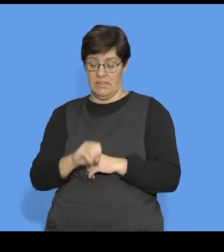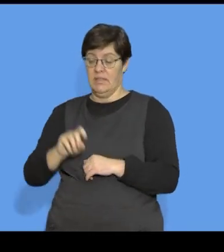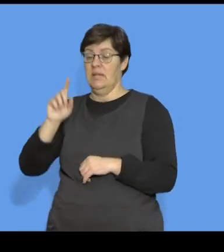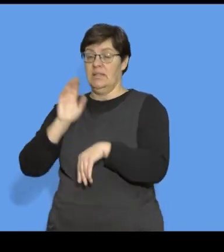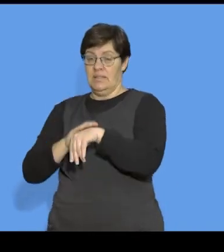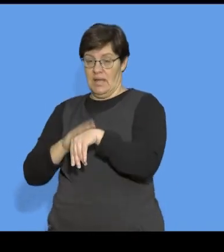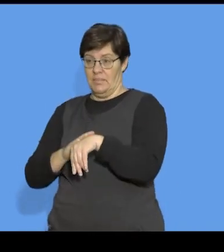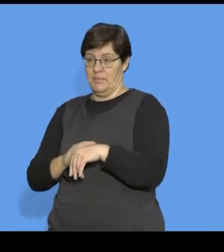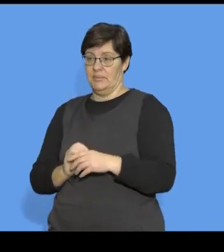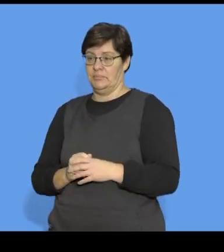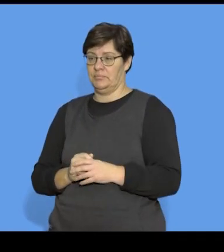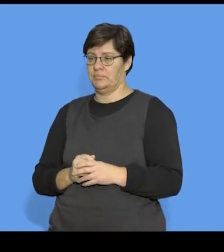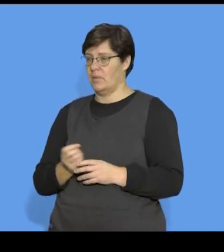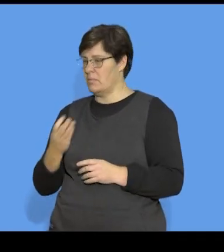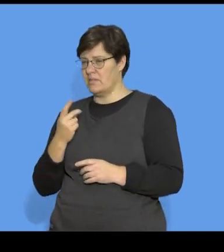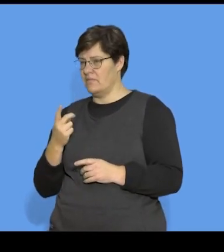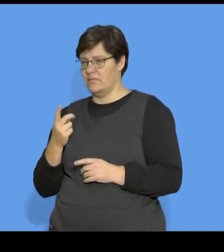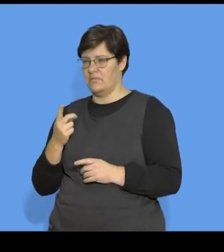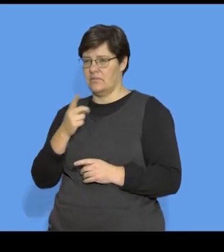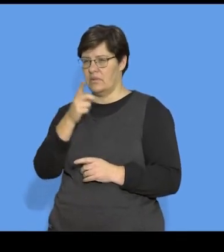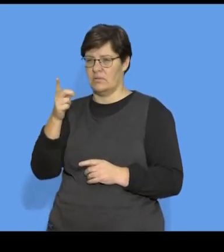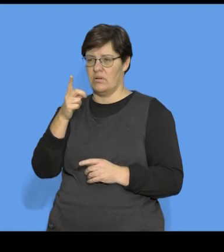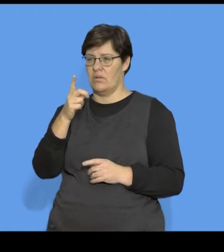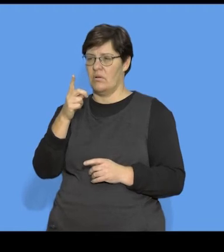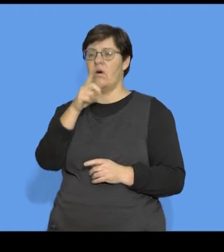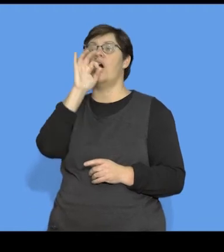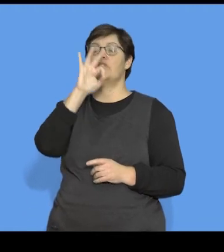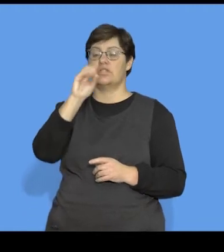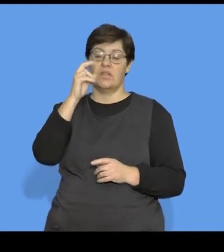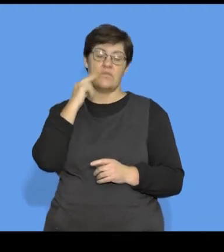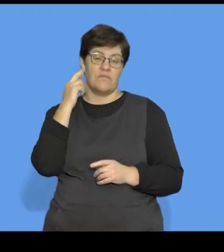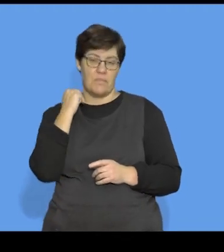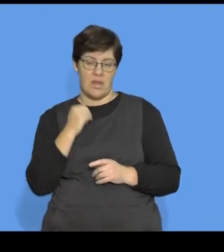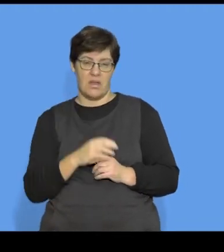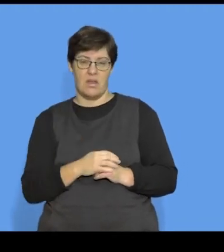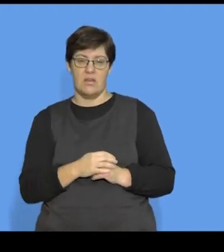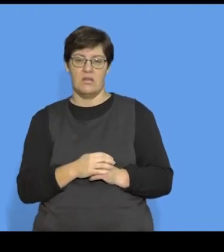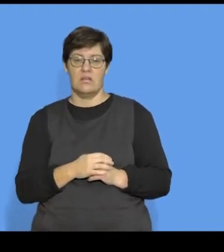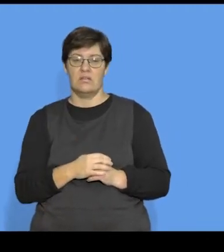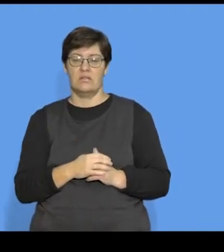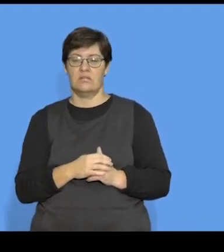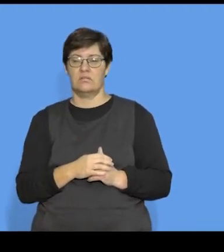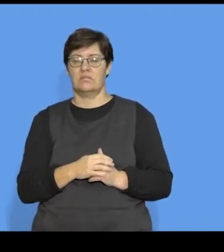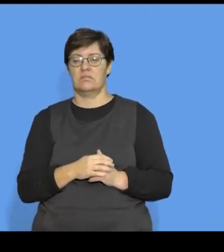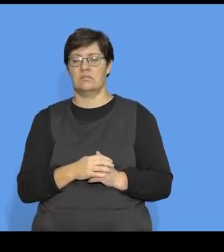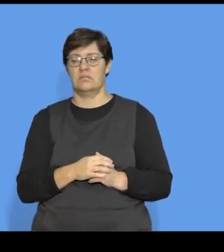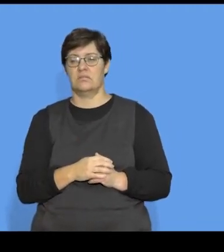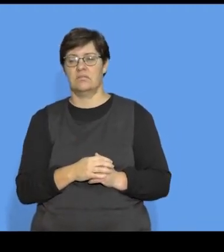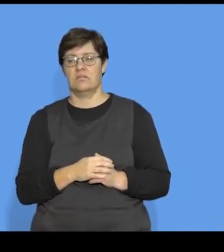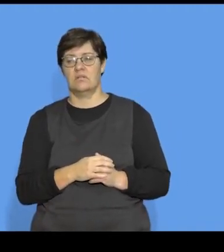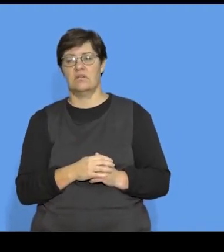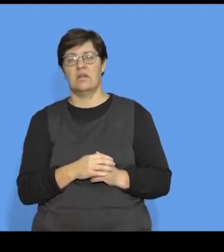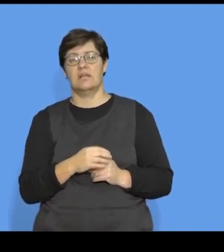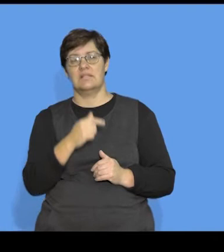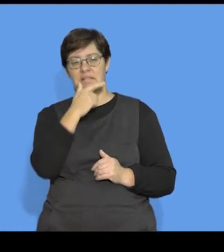did we buy this equipment? Obviously they must have given you a figure. This equipment was bought on the 30th of November. So it's obviously the